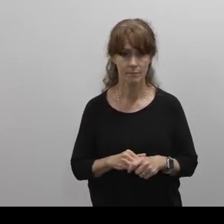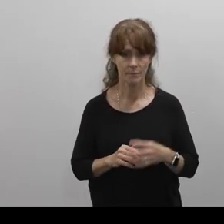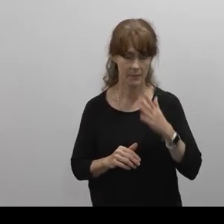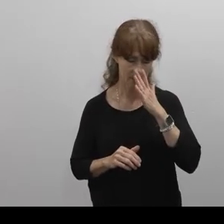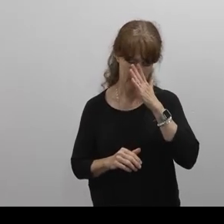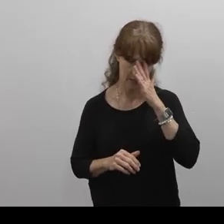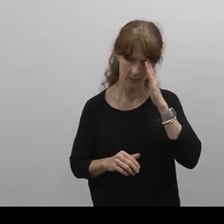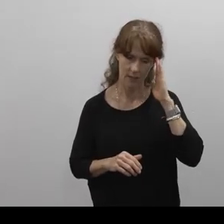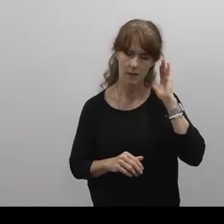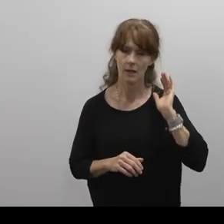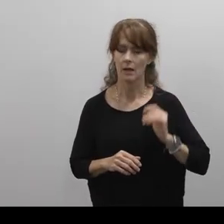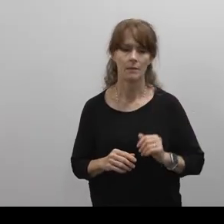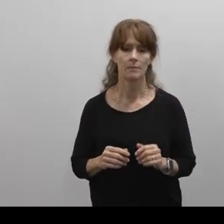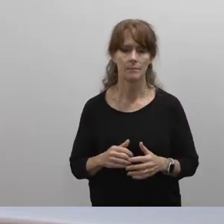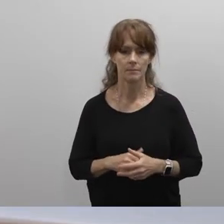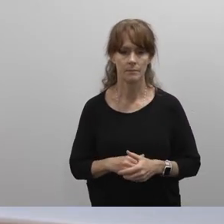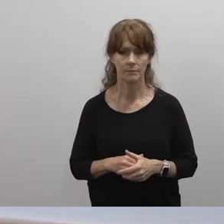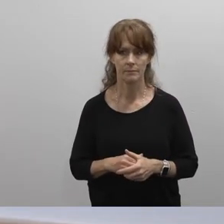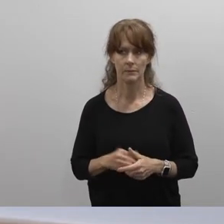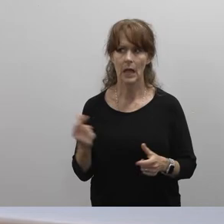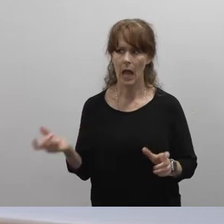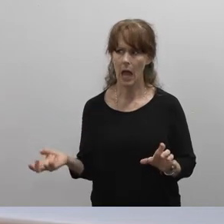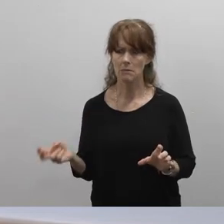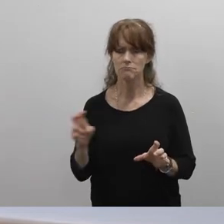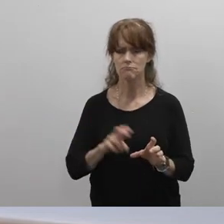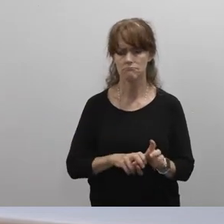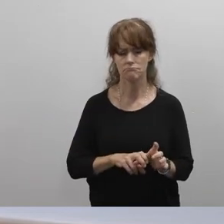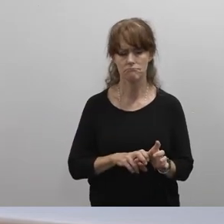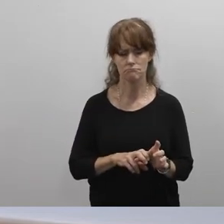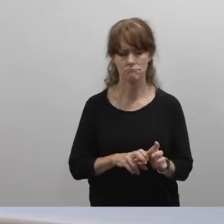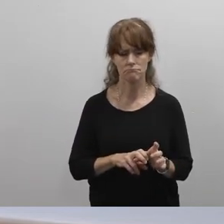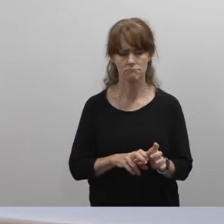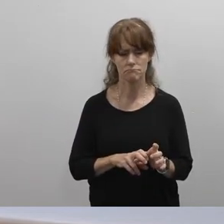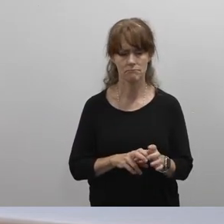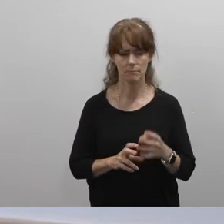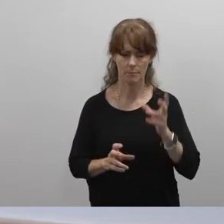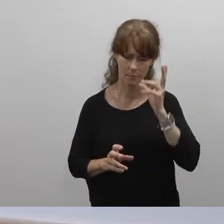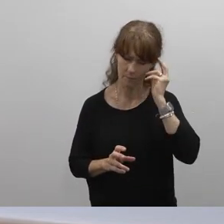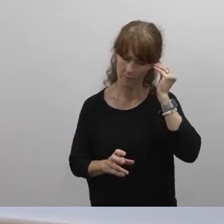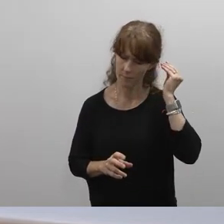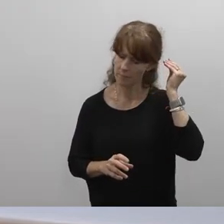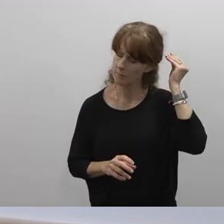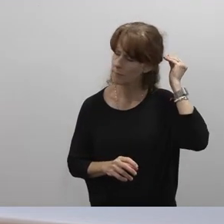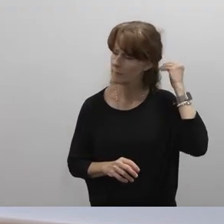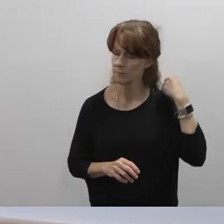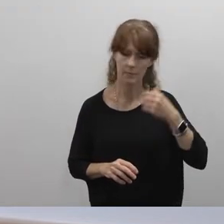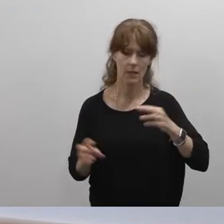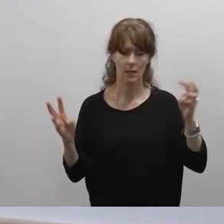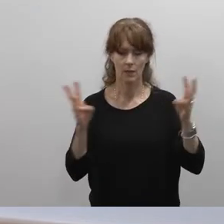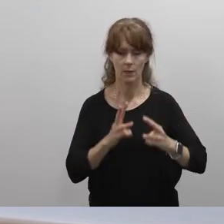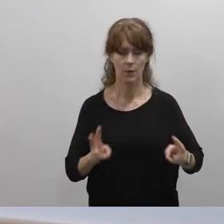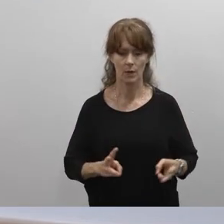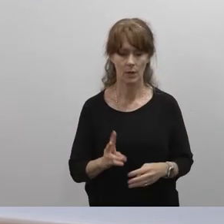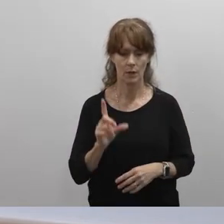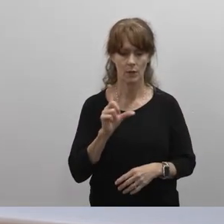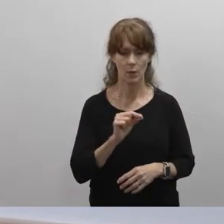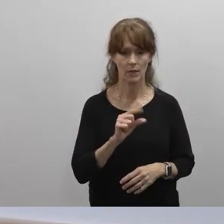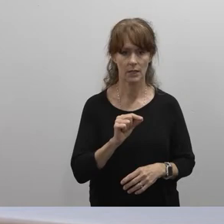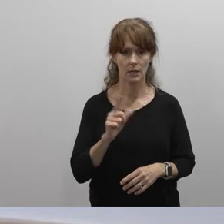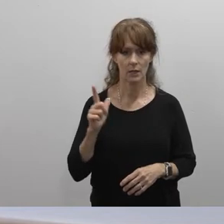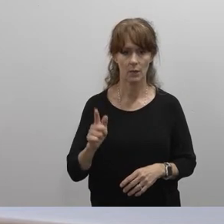I didn't come on board until, in essence, the winter of